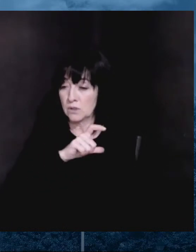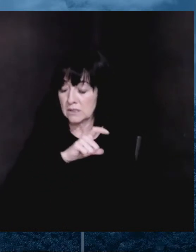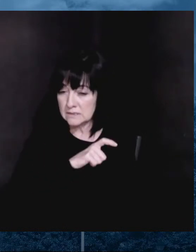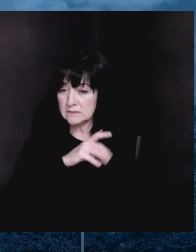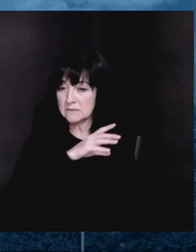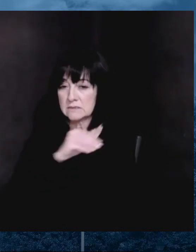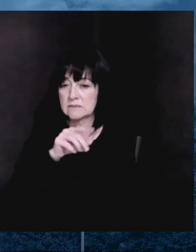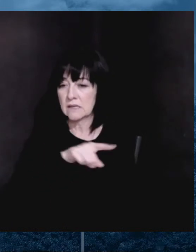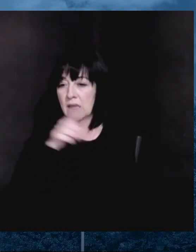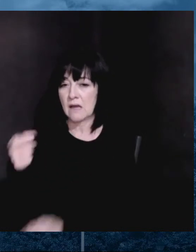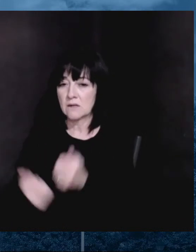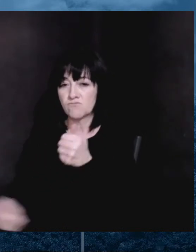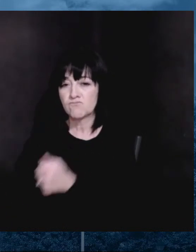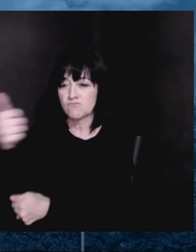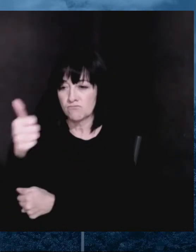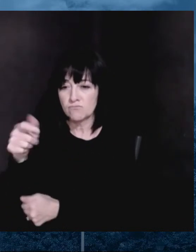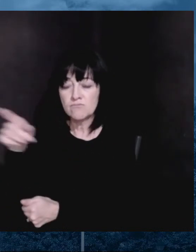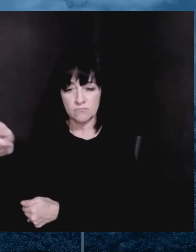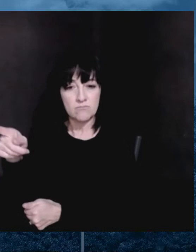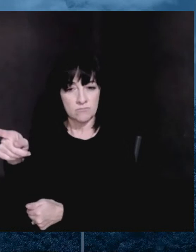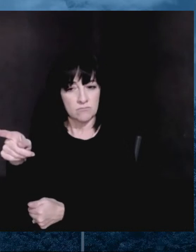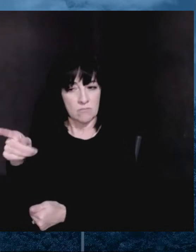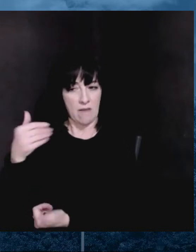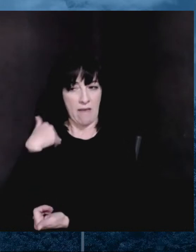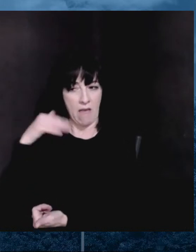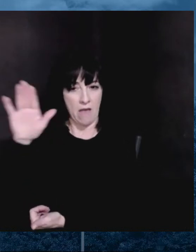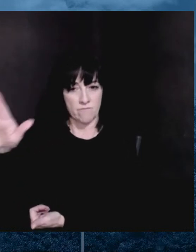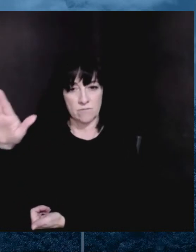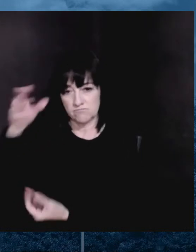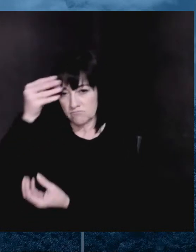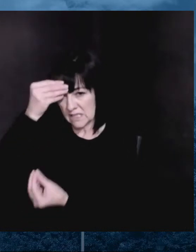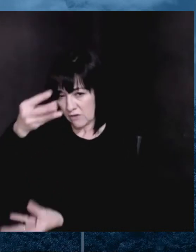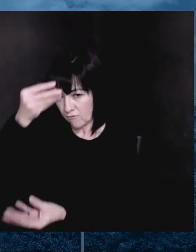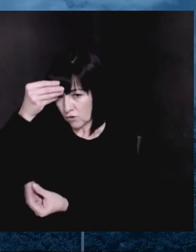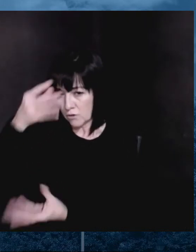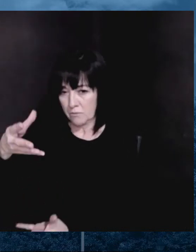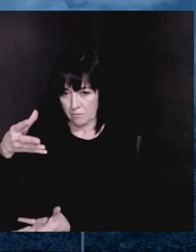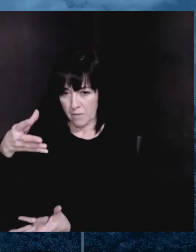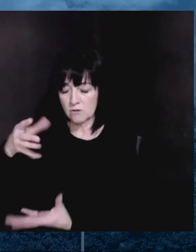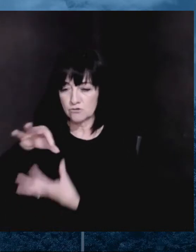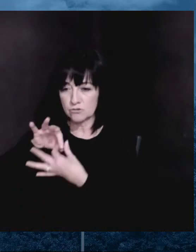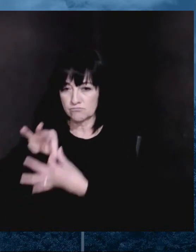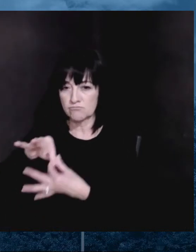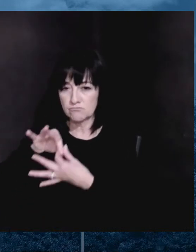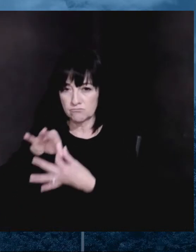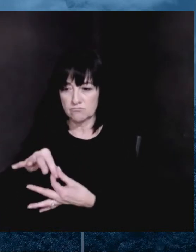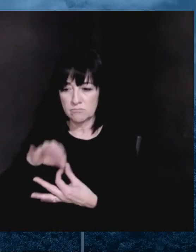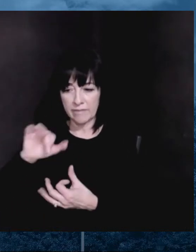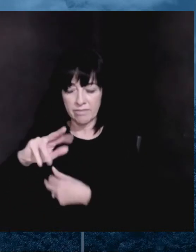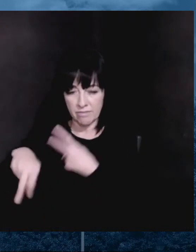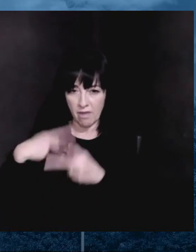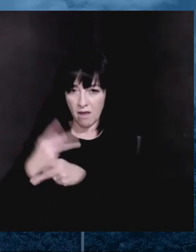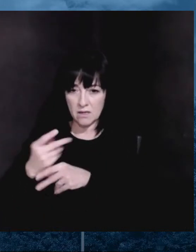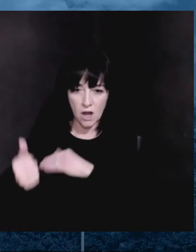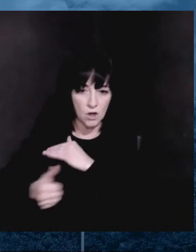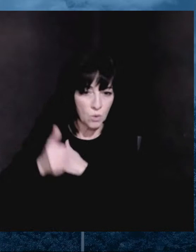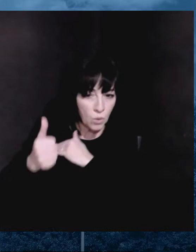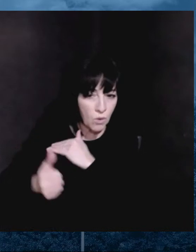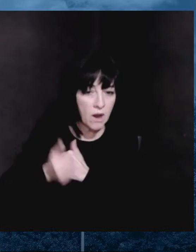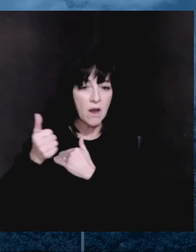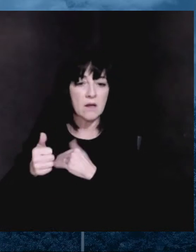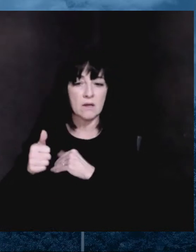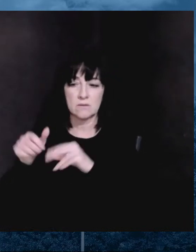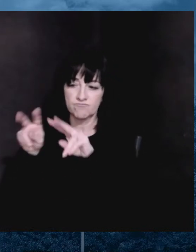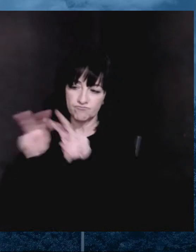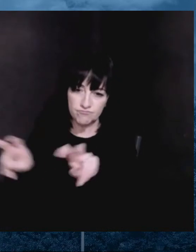of threats to Delaware State Police and local law enforcement is aware of these threats and tracking them in our